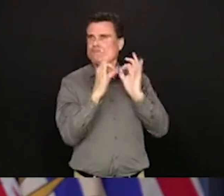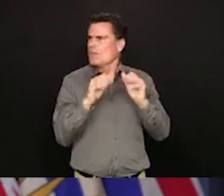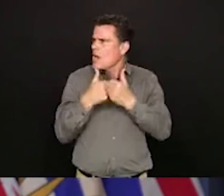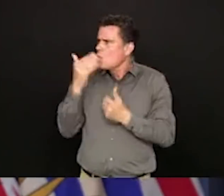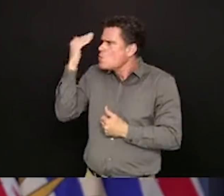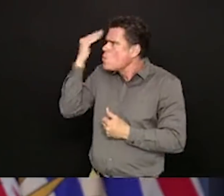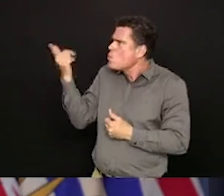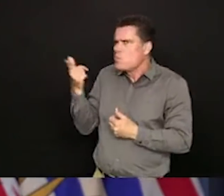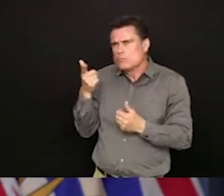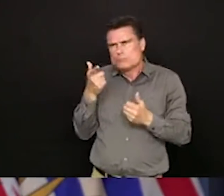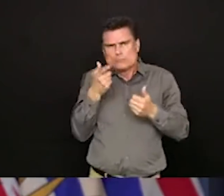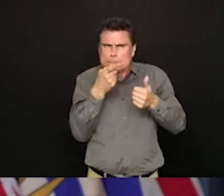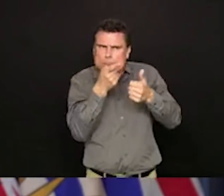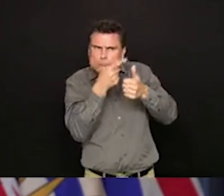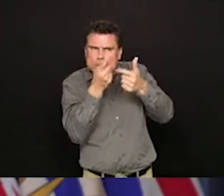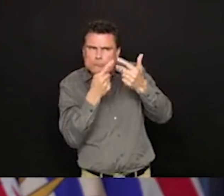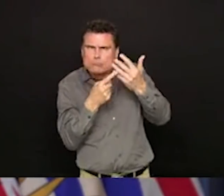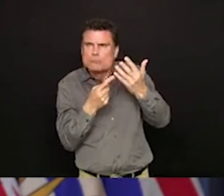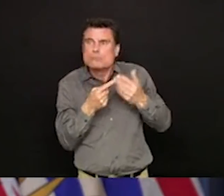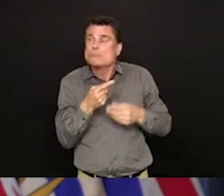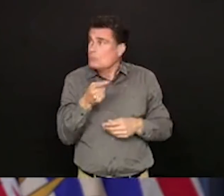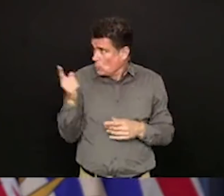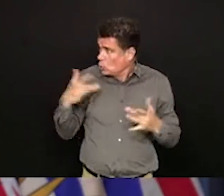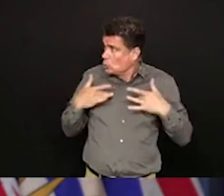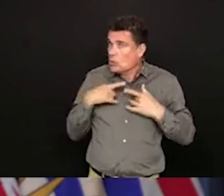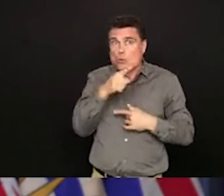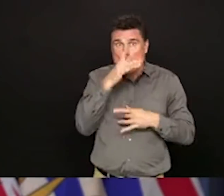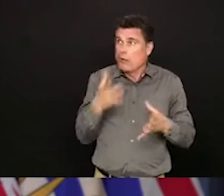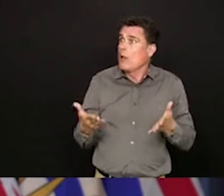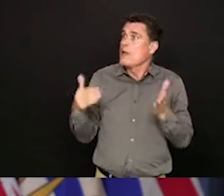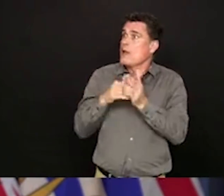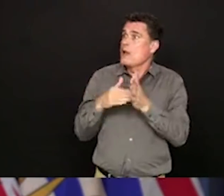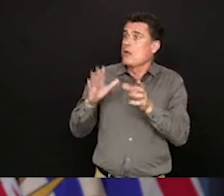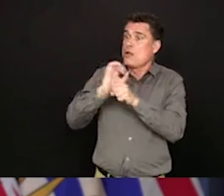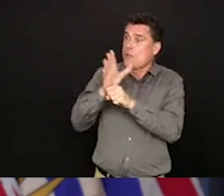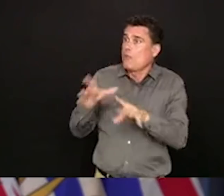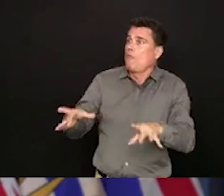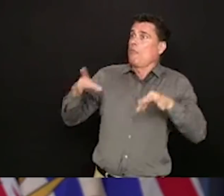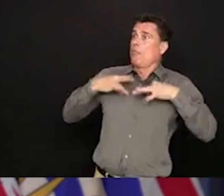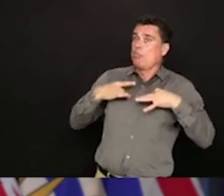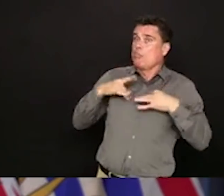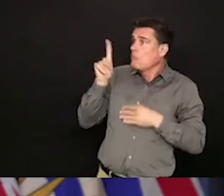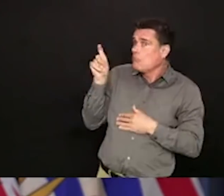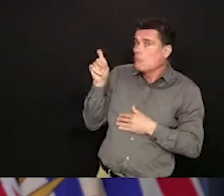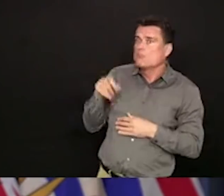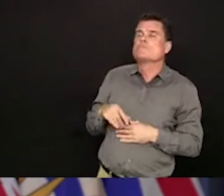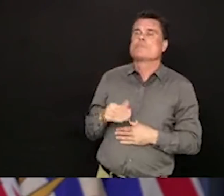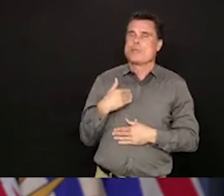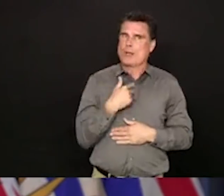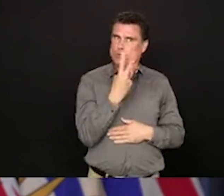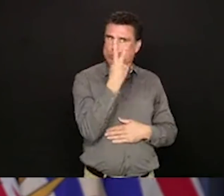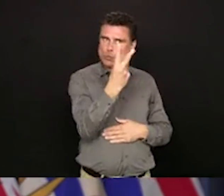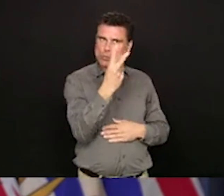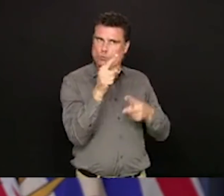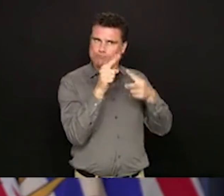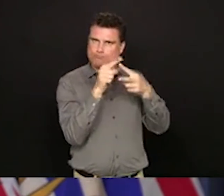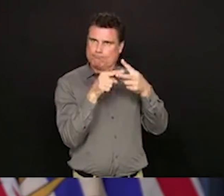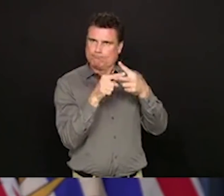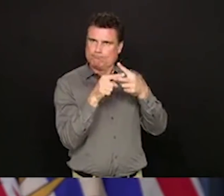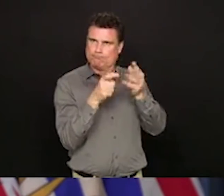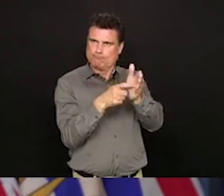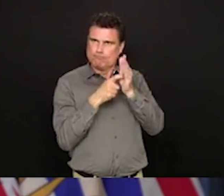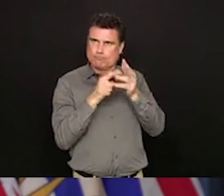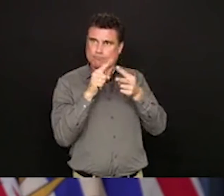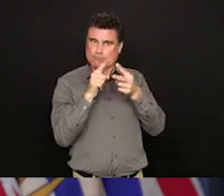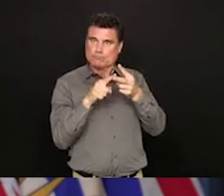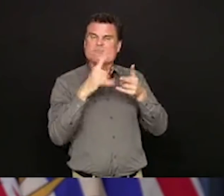We have criteria. We have two different criteria for how we are determining whether somebody's recovered. And it is